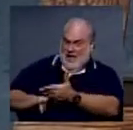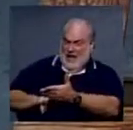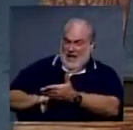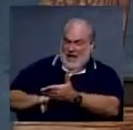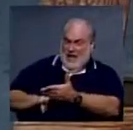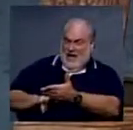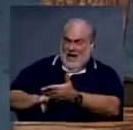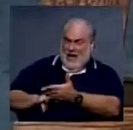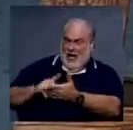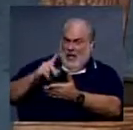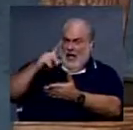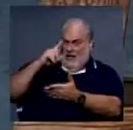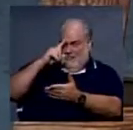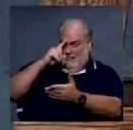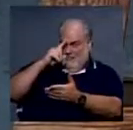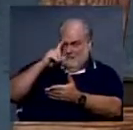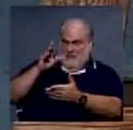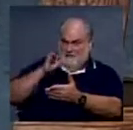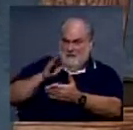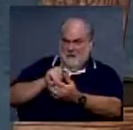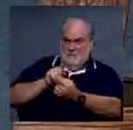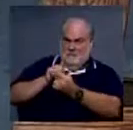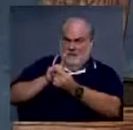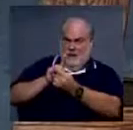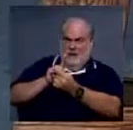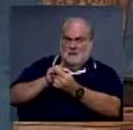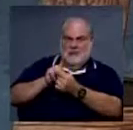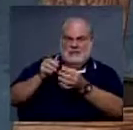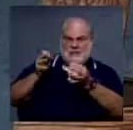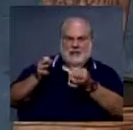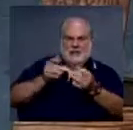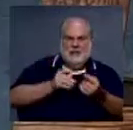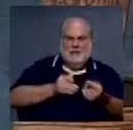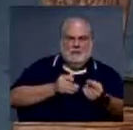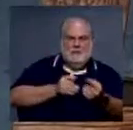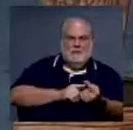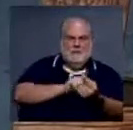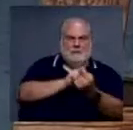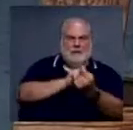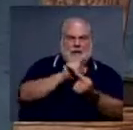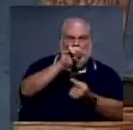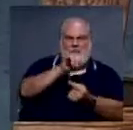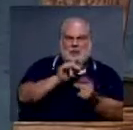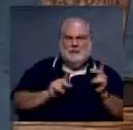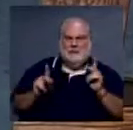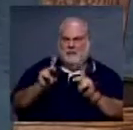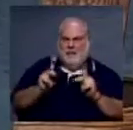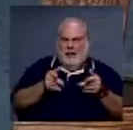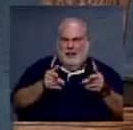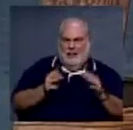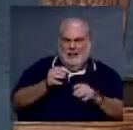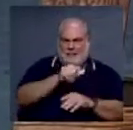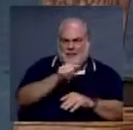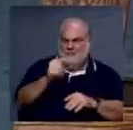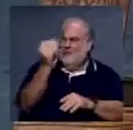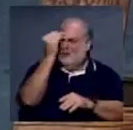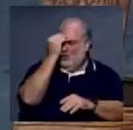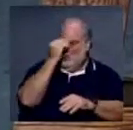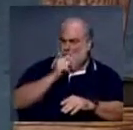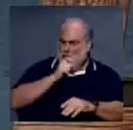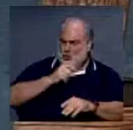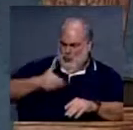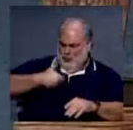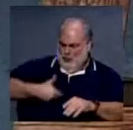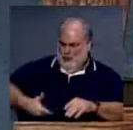be the respectful thing to do to go and introduce myself, to let these homeowners and the residents of